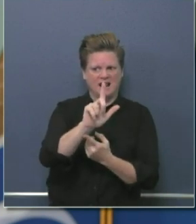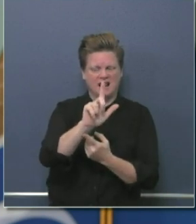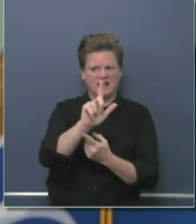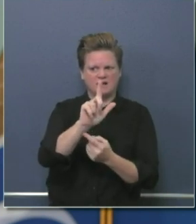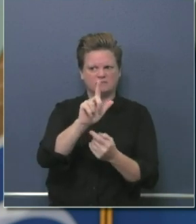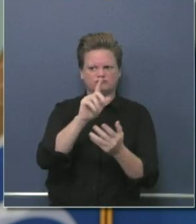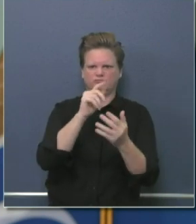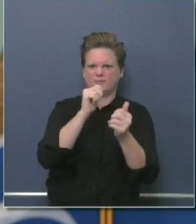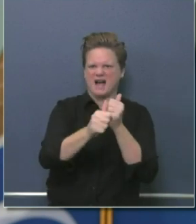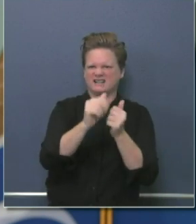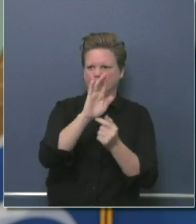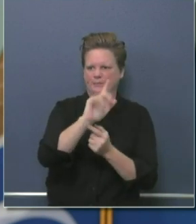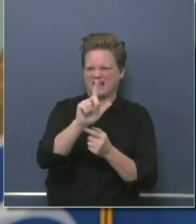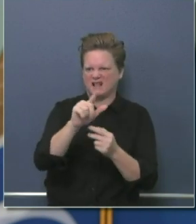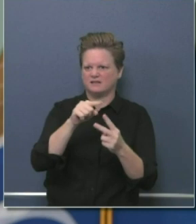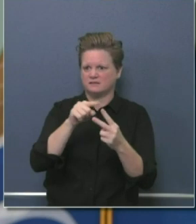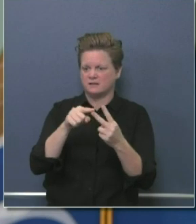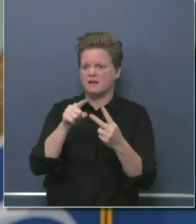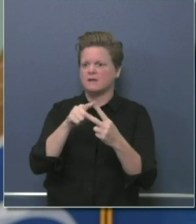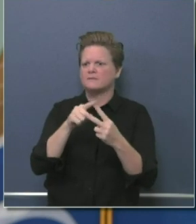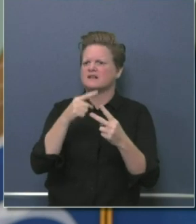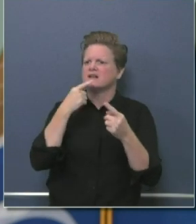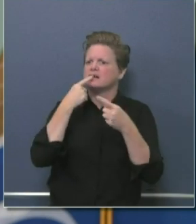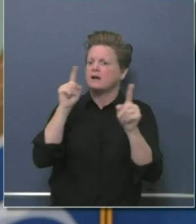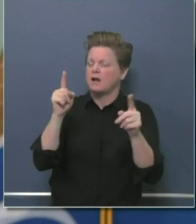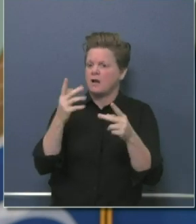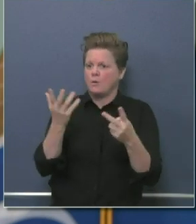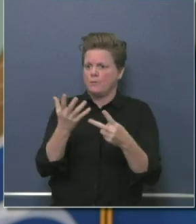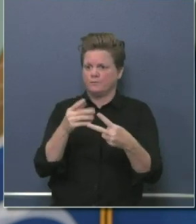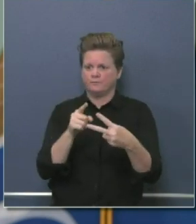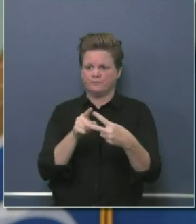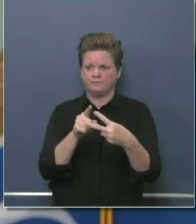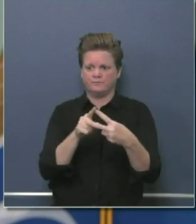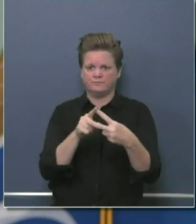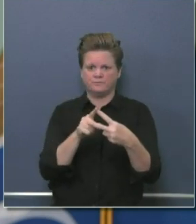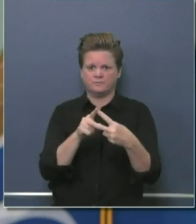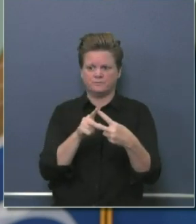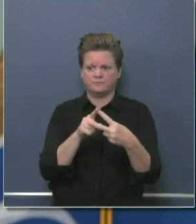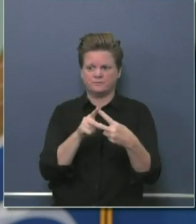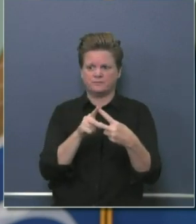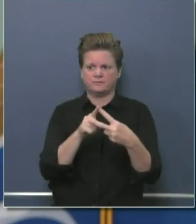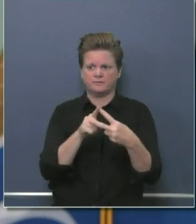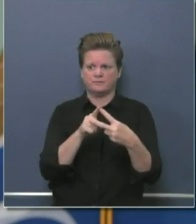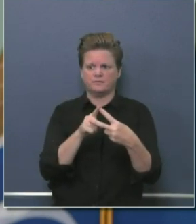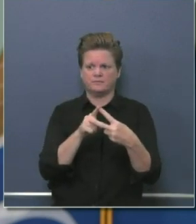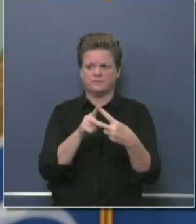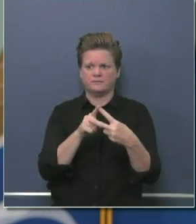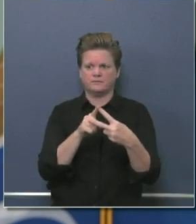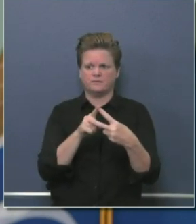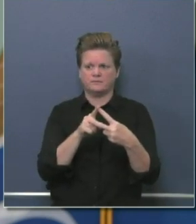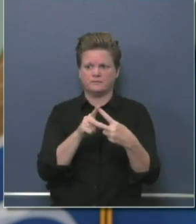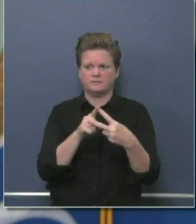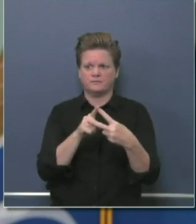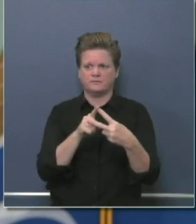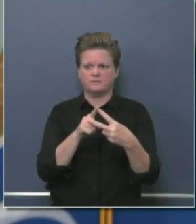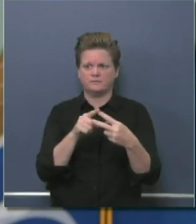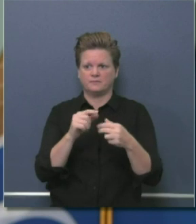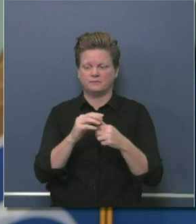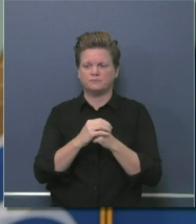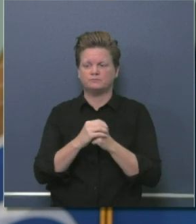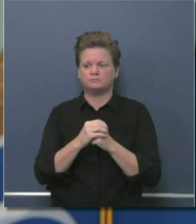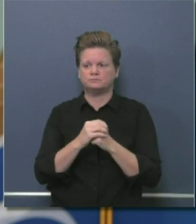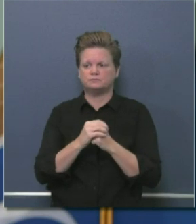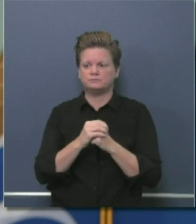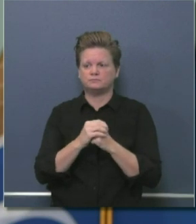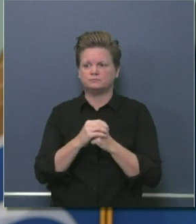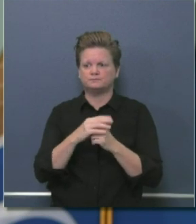not disclose the contract in response to a PRA by AP, and it sounds like other news outlets. So are you saying that